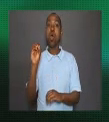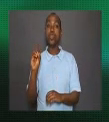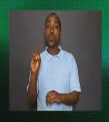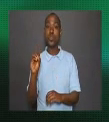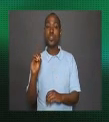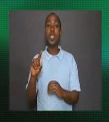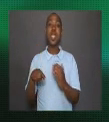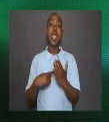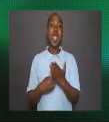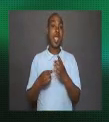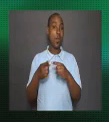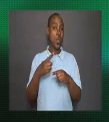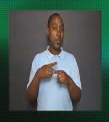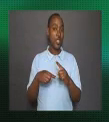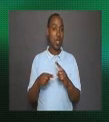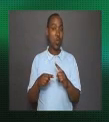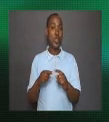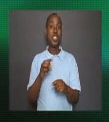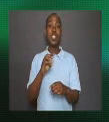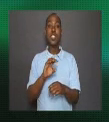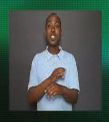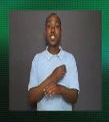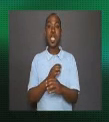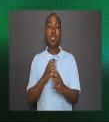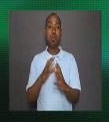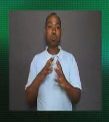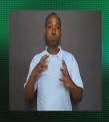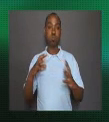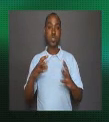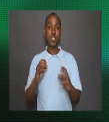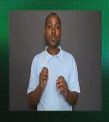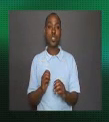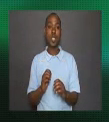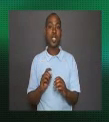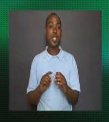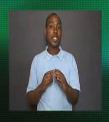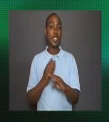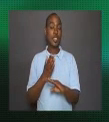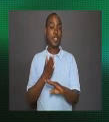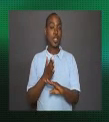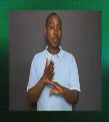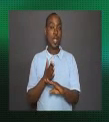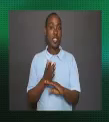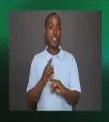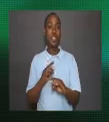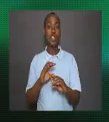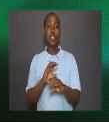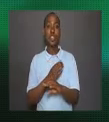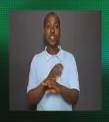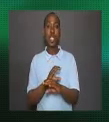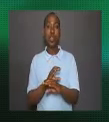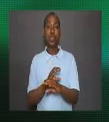causes the cell to swell, and in the case of isolated animal cells,